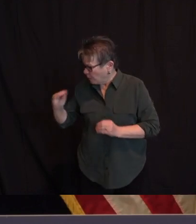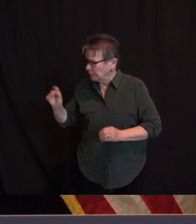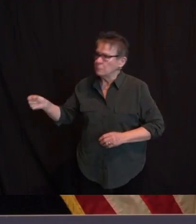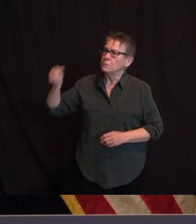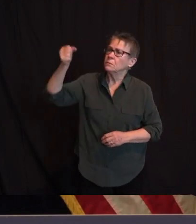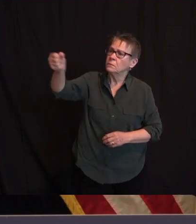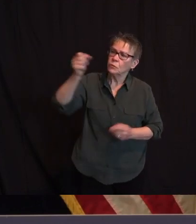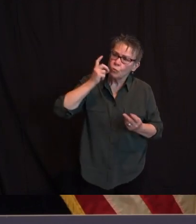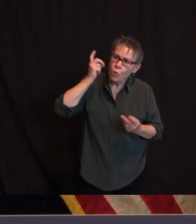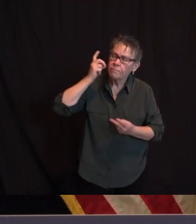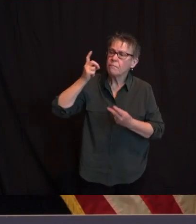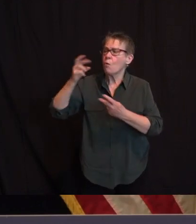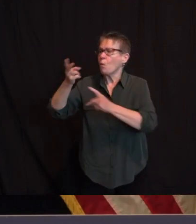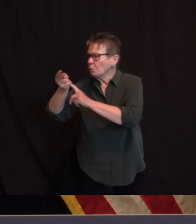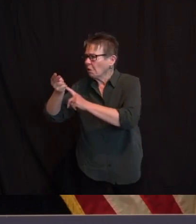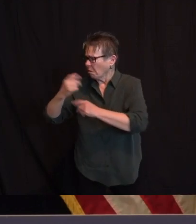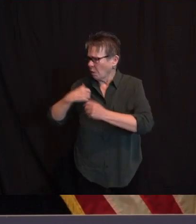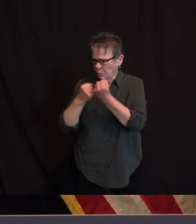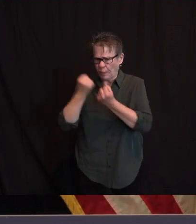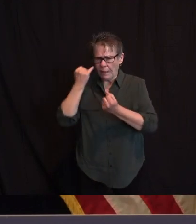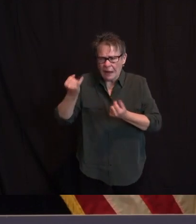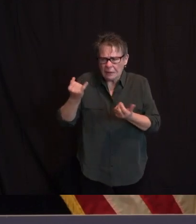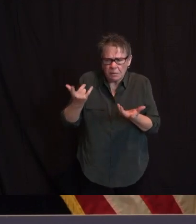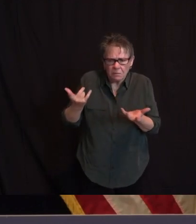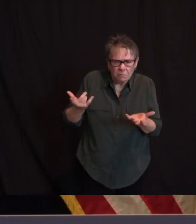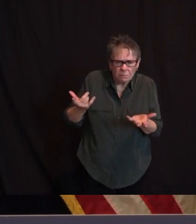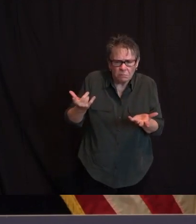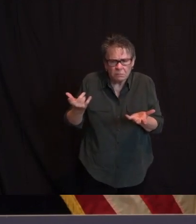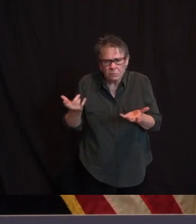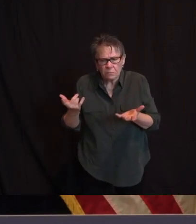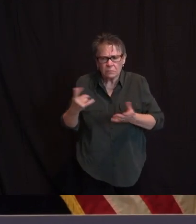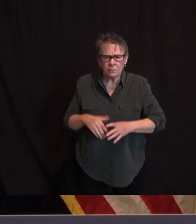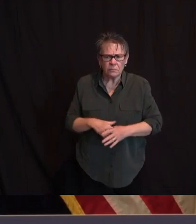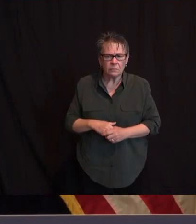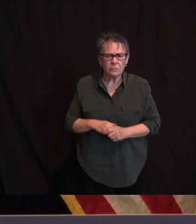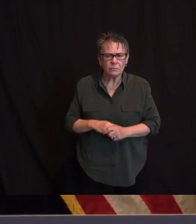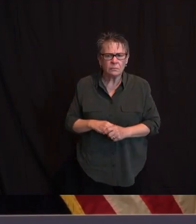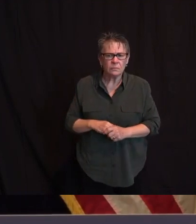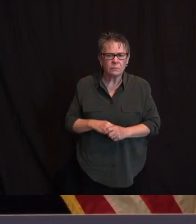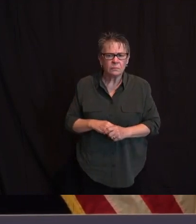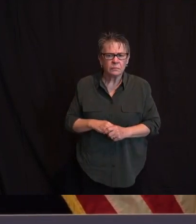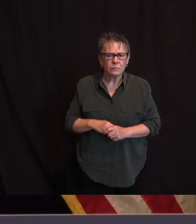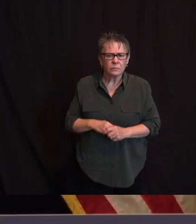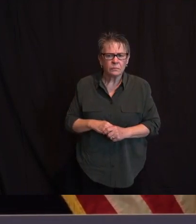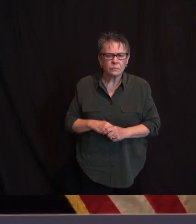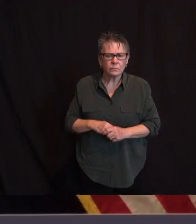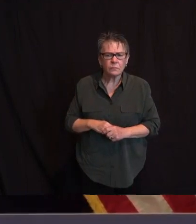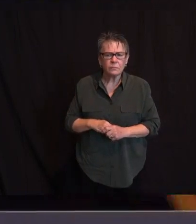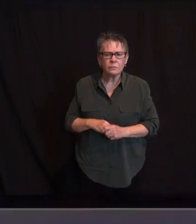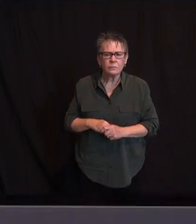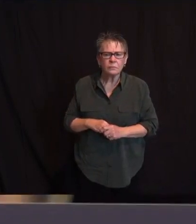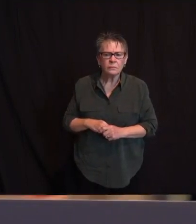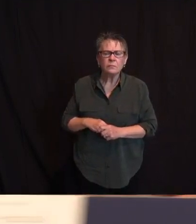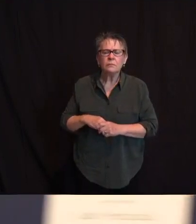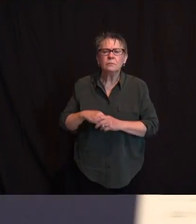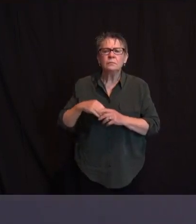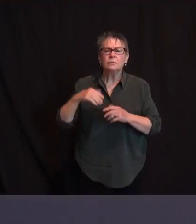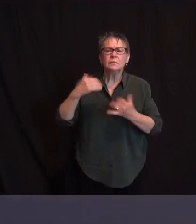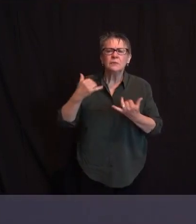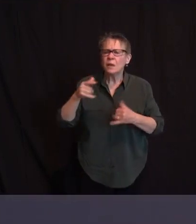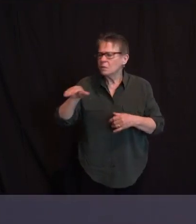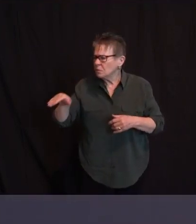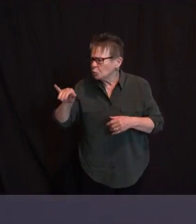add anything on that, as well as veterans' homes, Sure. fatalities or illnesses? Yeah, first on the veterans'